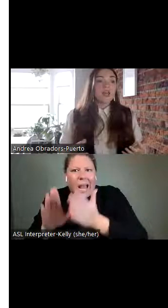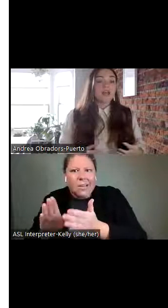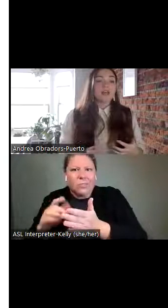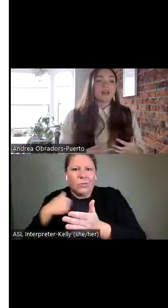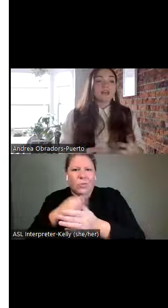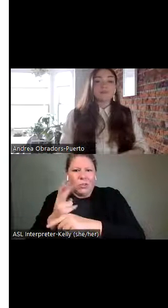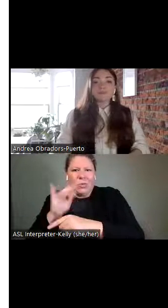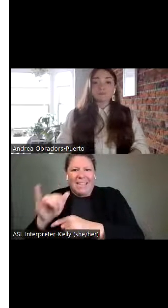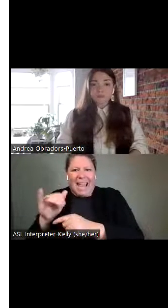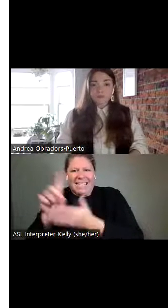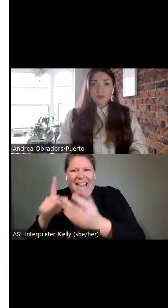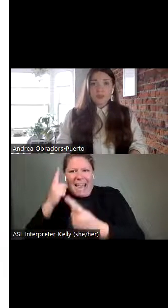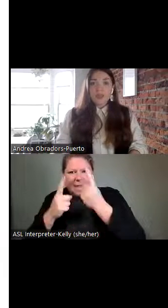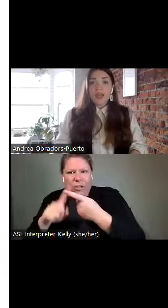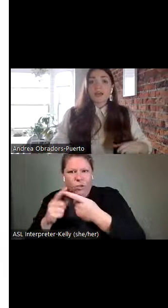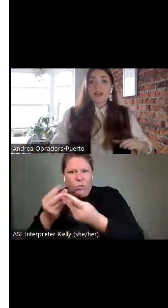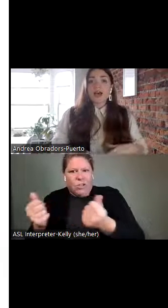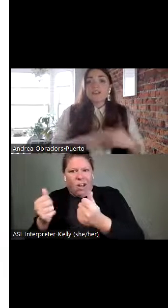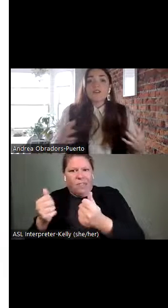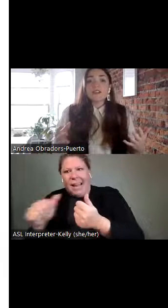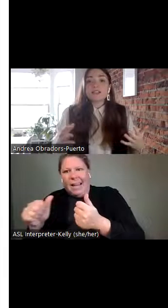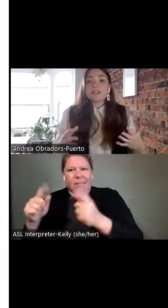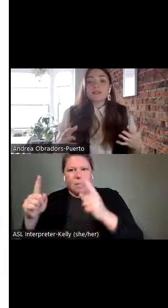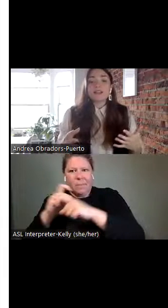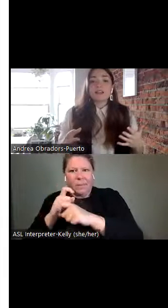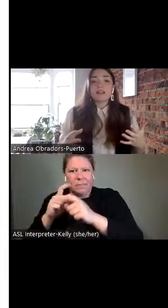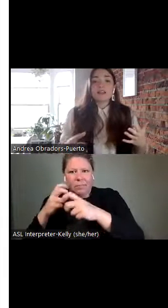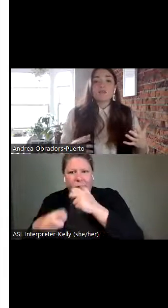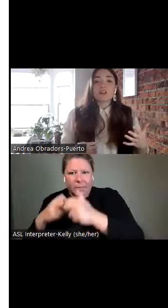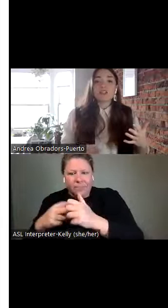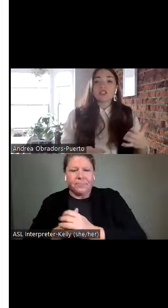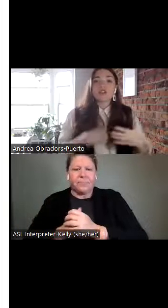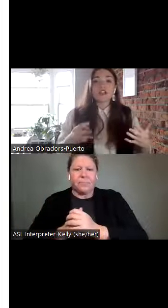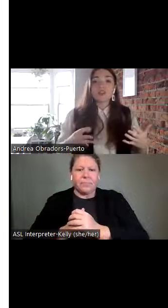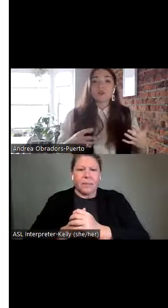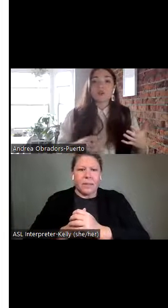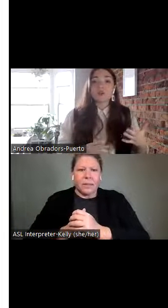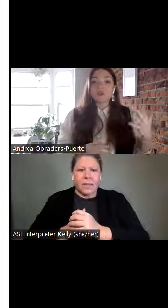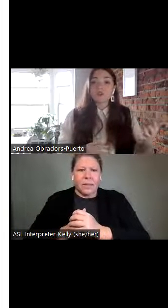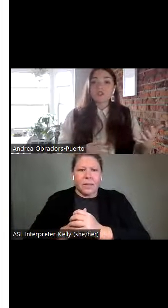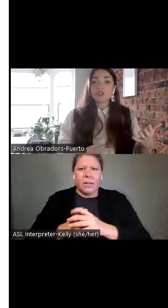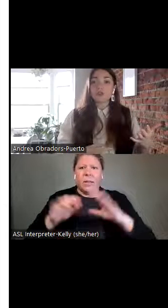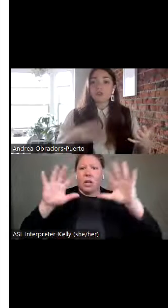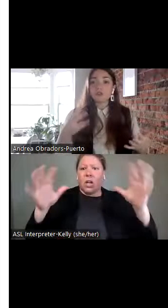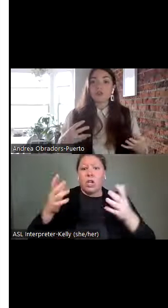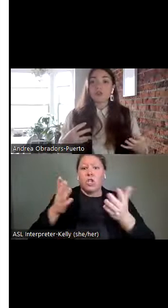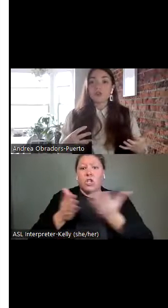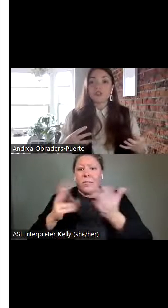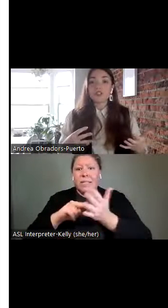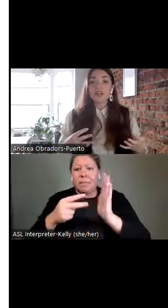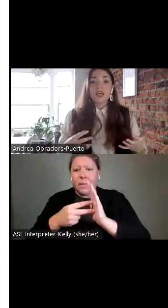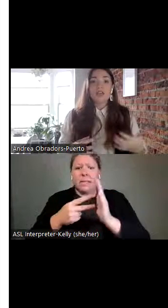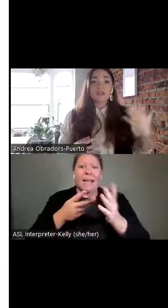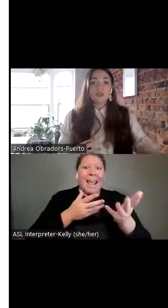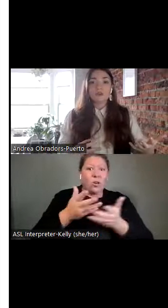problems. And a service is basically, as we mentioned, an interaction between a user or multiple